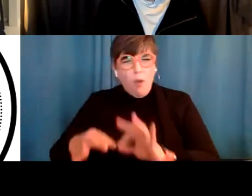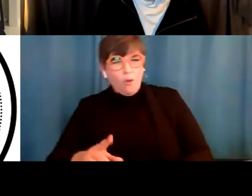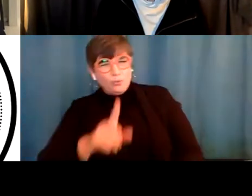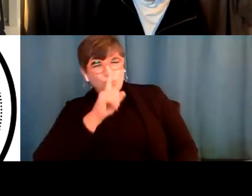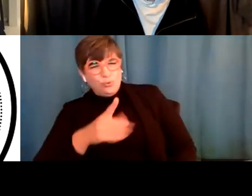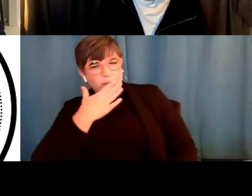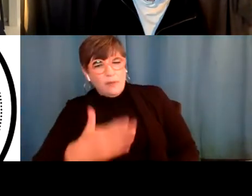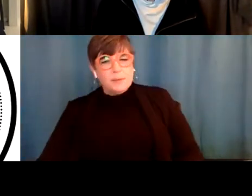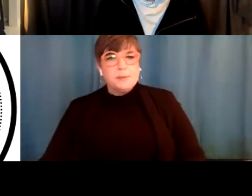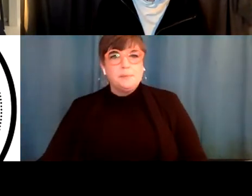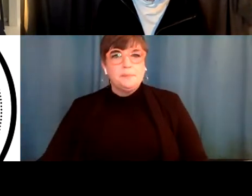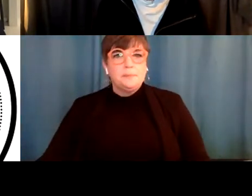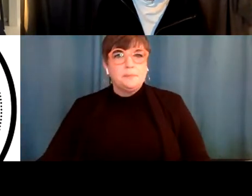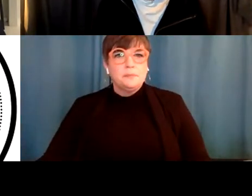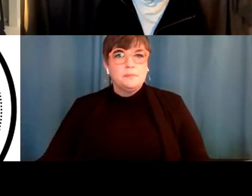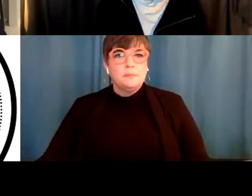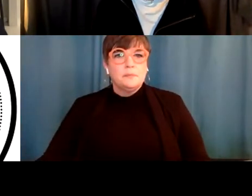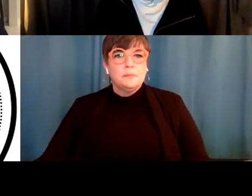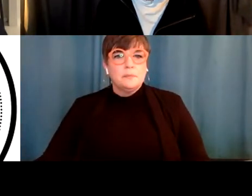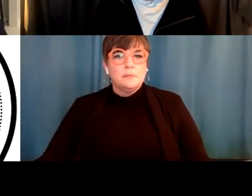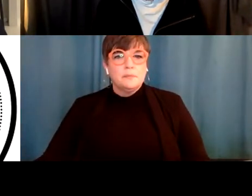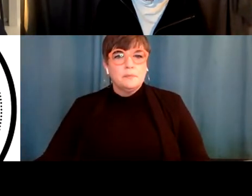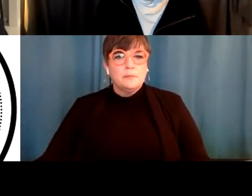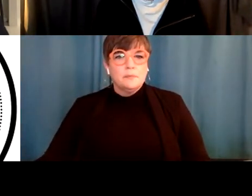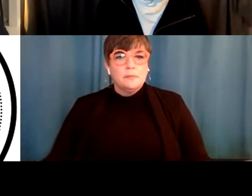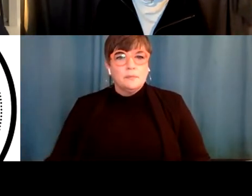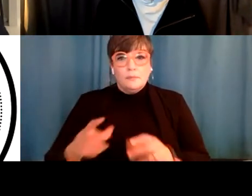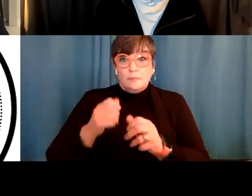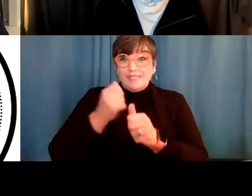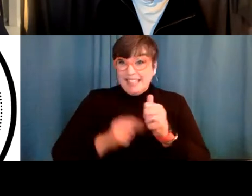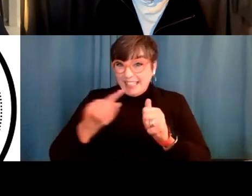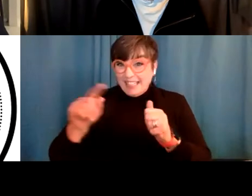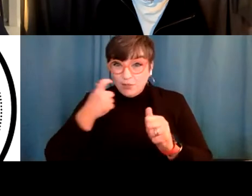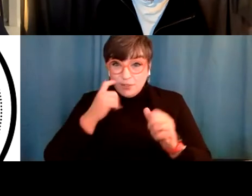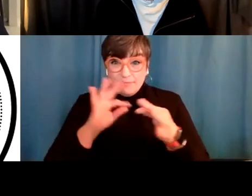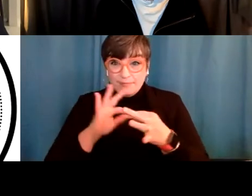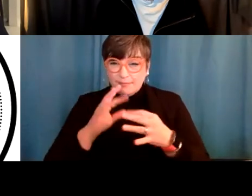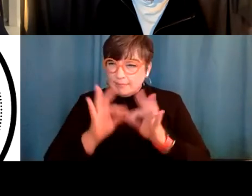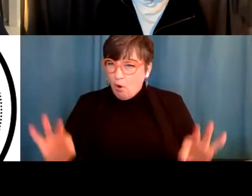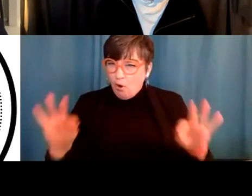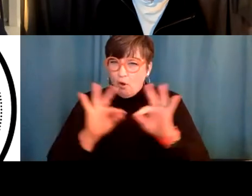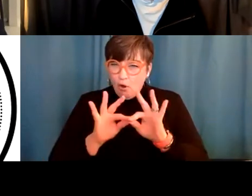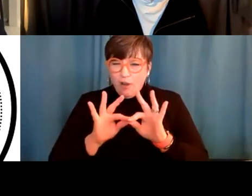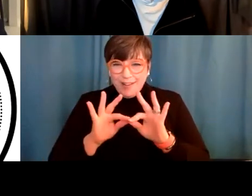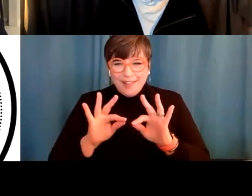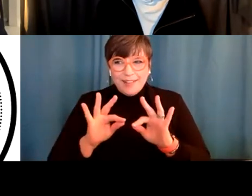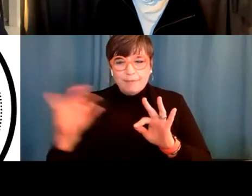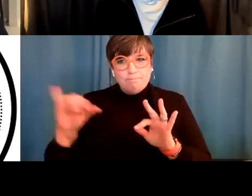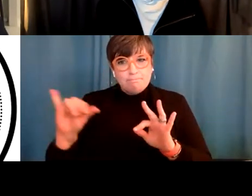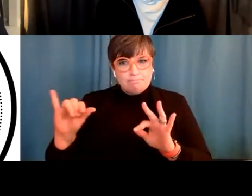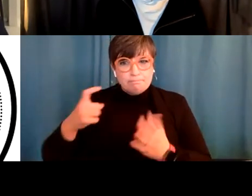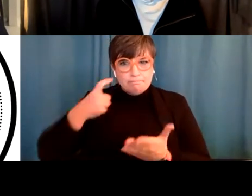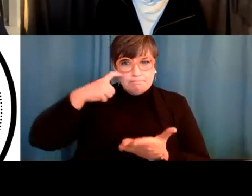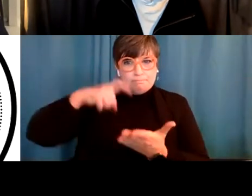borrow from, you know, each of my colleagues had very poignant things to say. And I would say that, you know, a recognition, certainly patience is